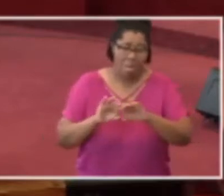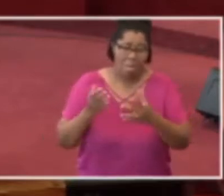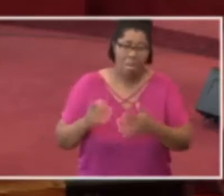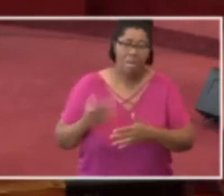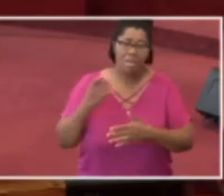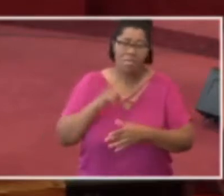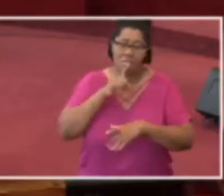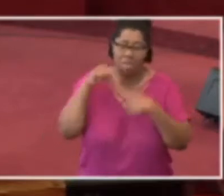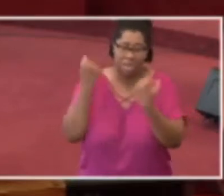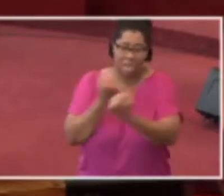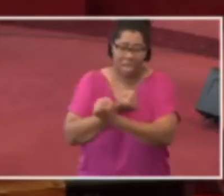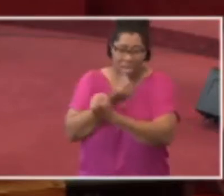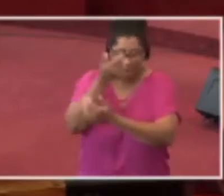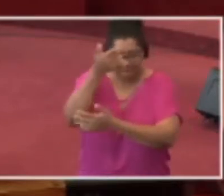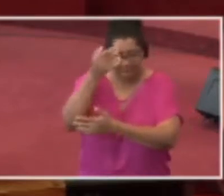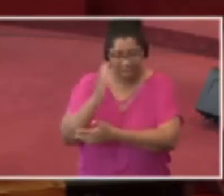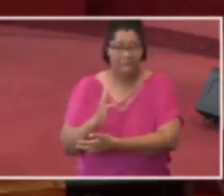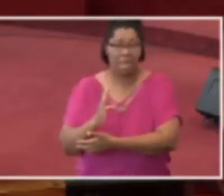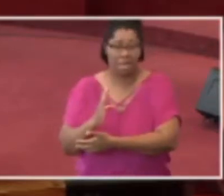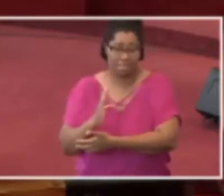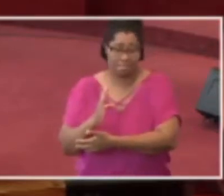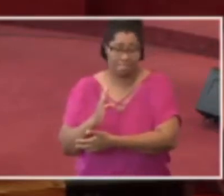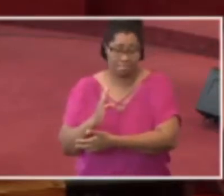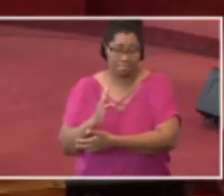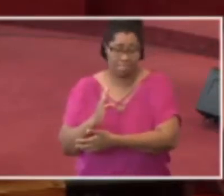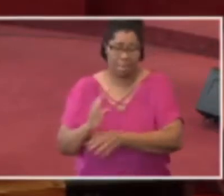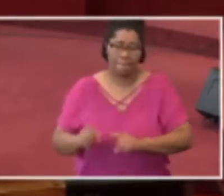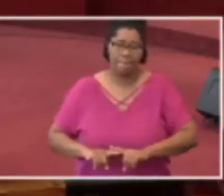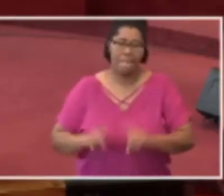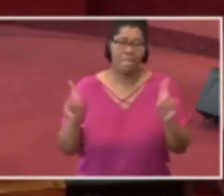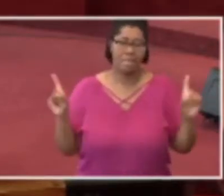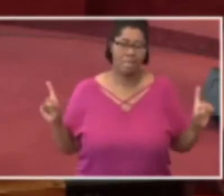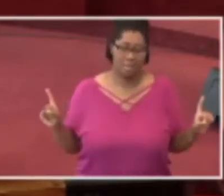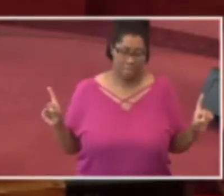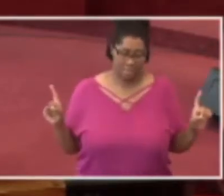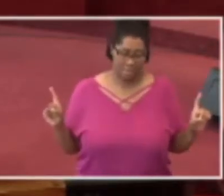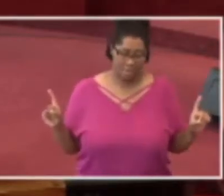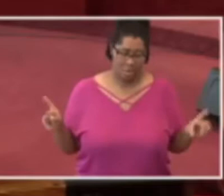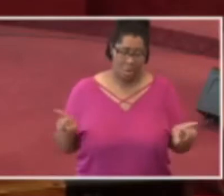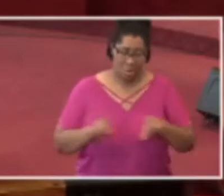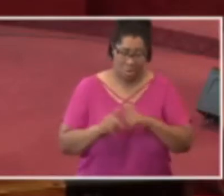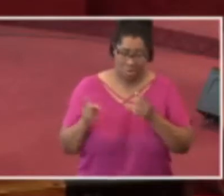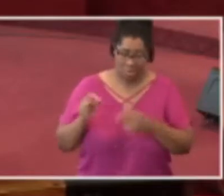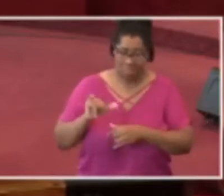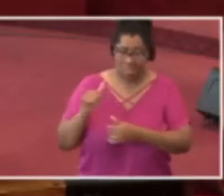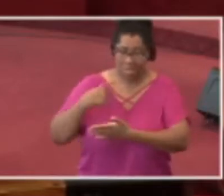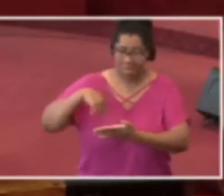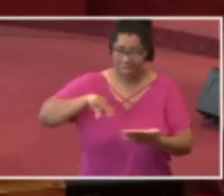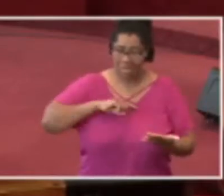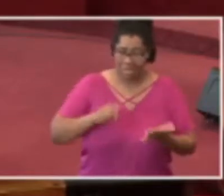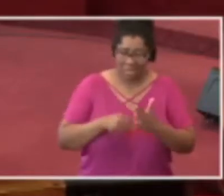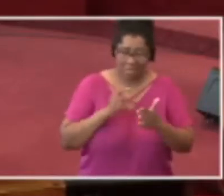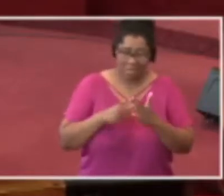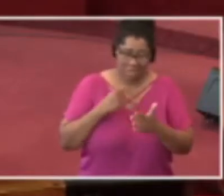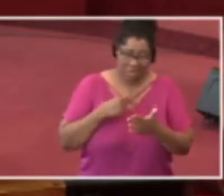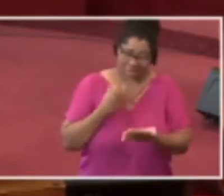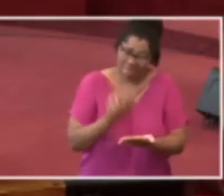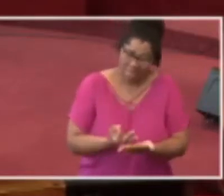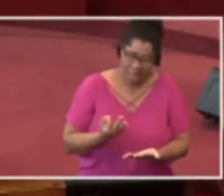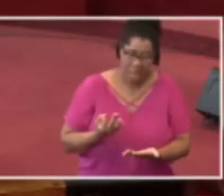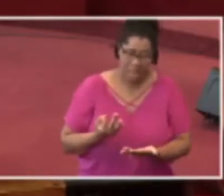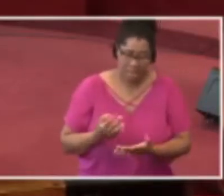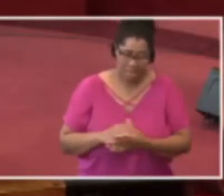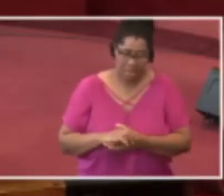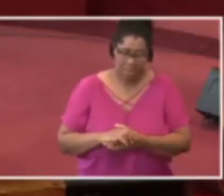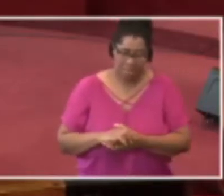very fibers of his being. But who also, like all of us, falls short at times. He has a